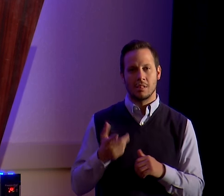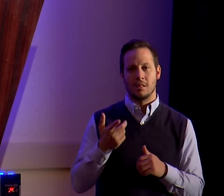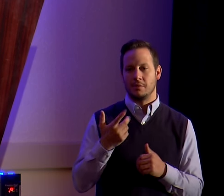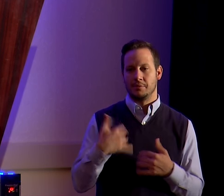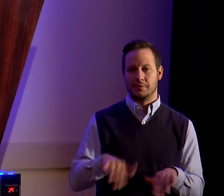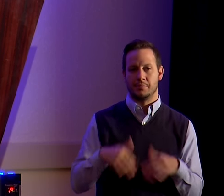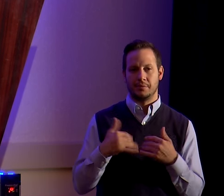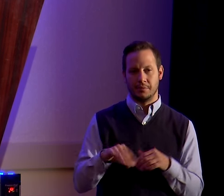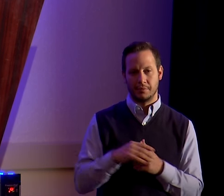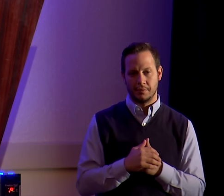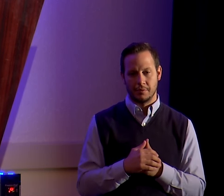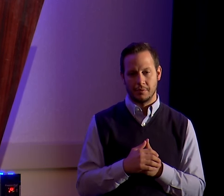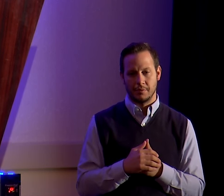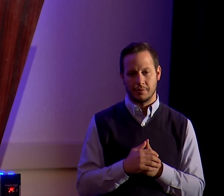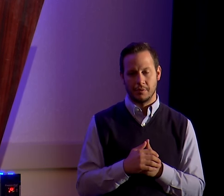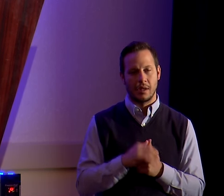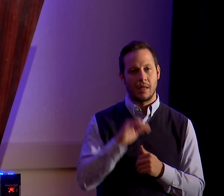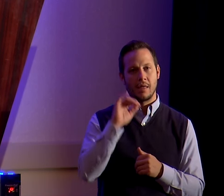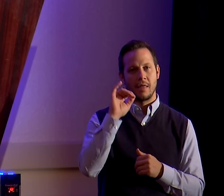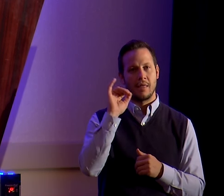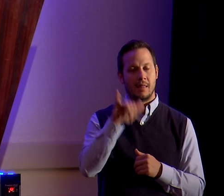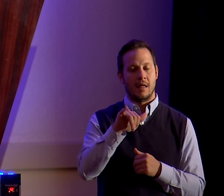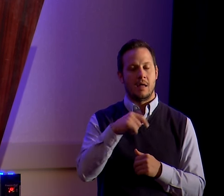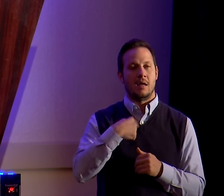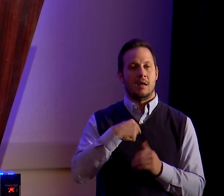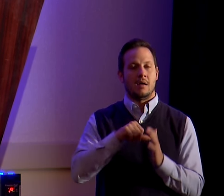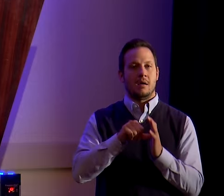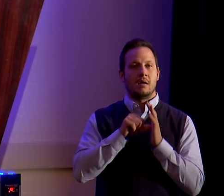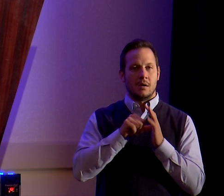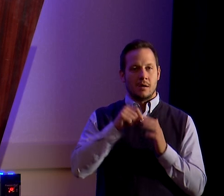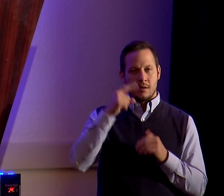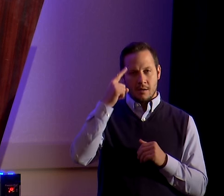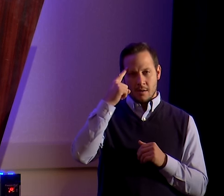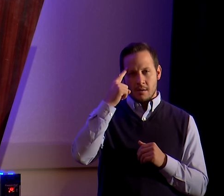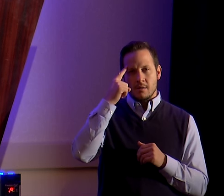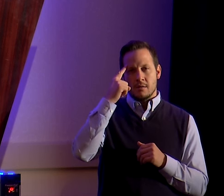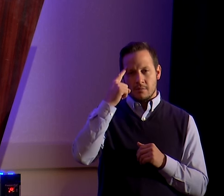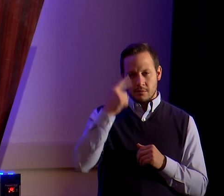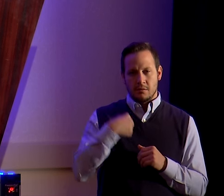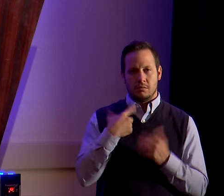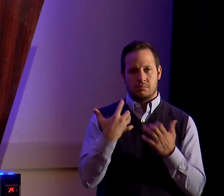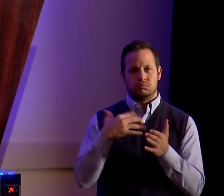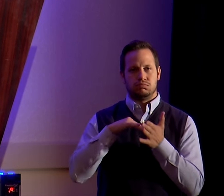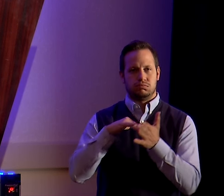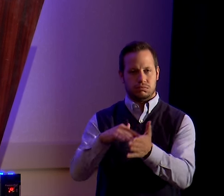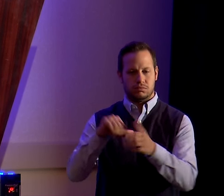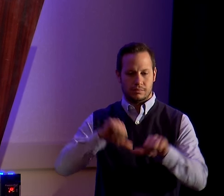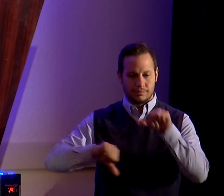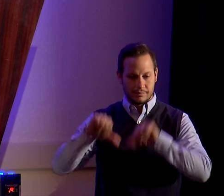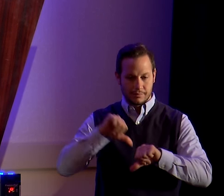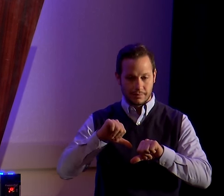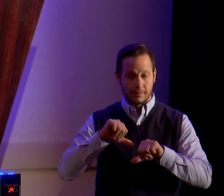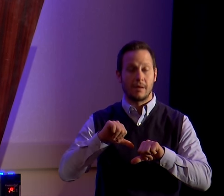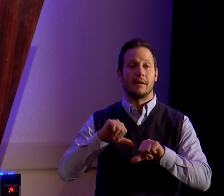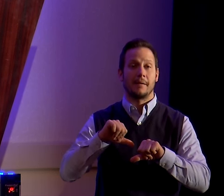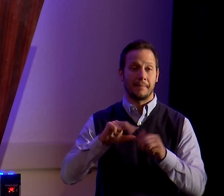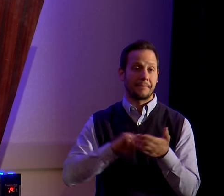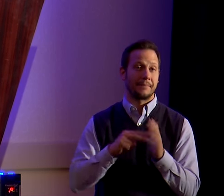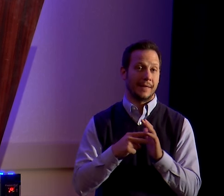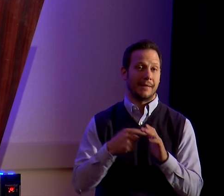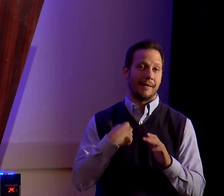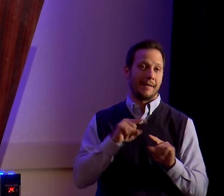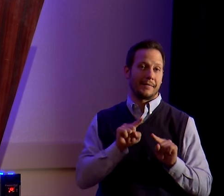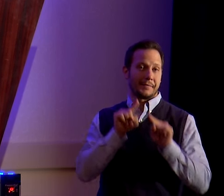of really pounded in my head, I want to study science. And if I want to study science, where do you go? You go to America.